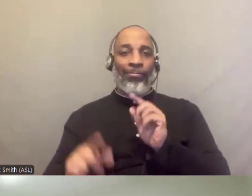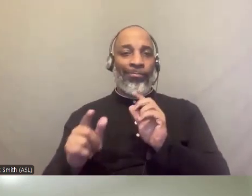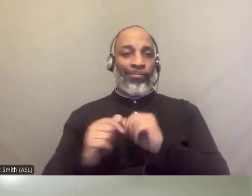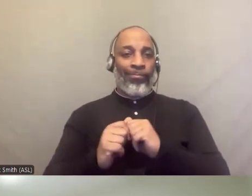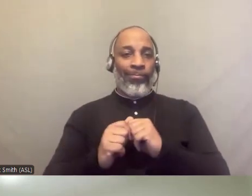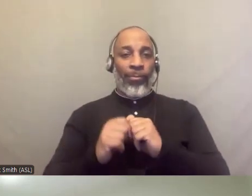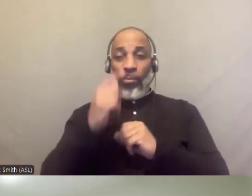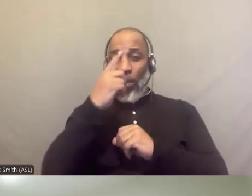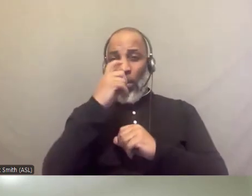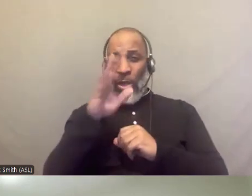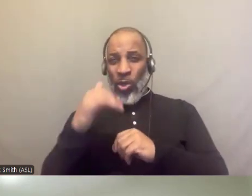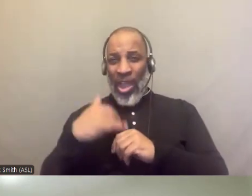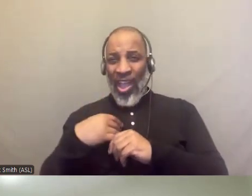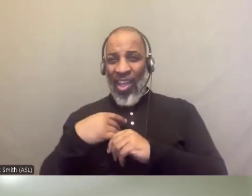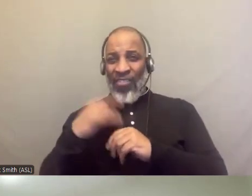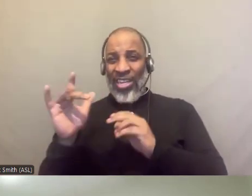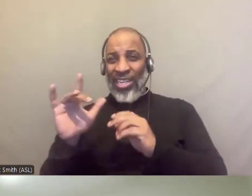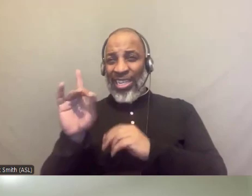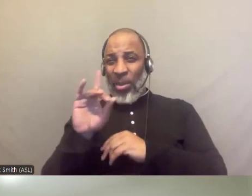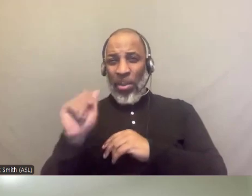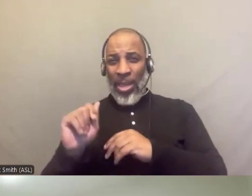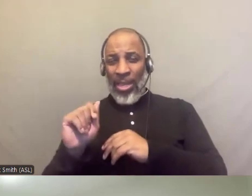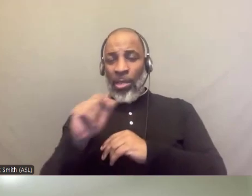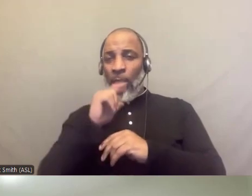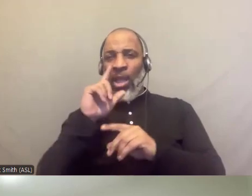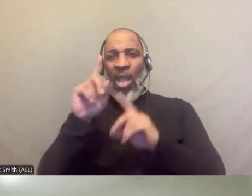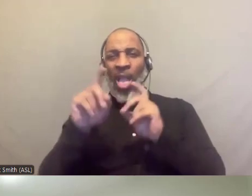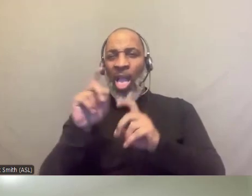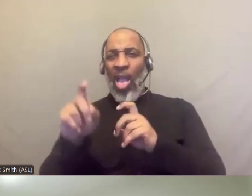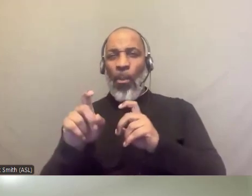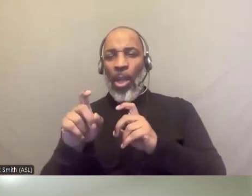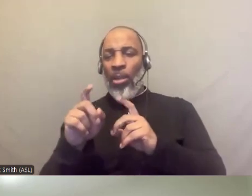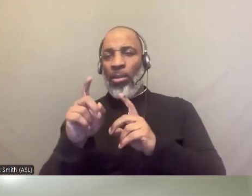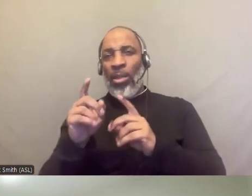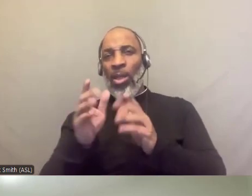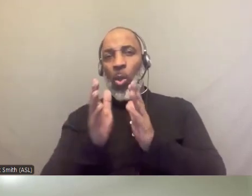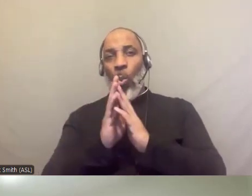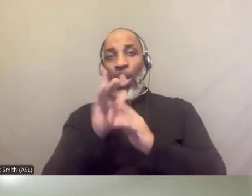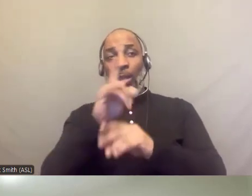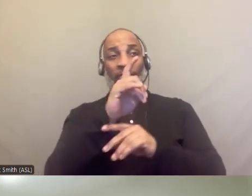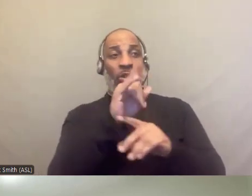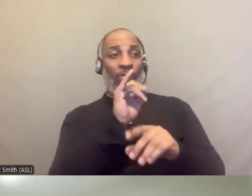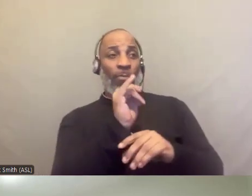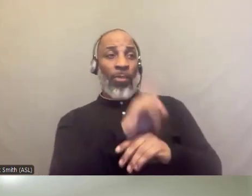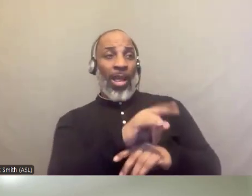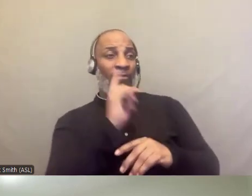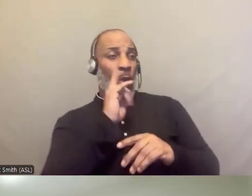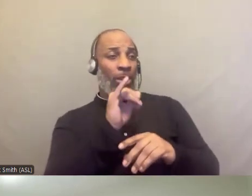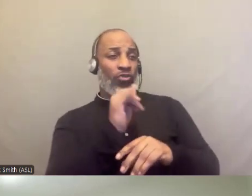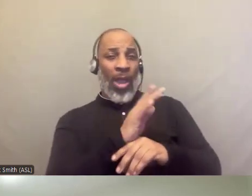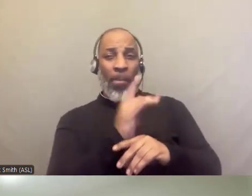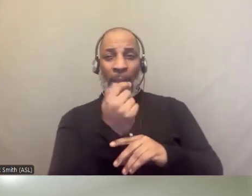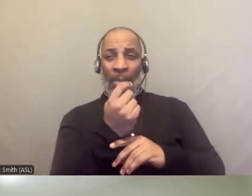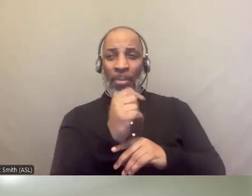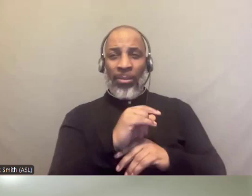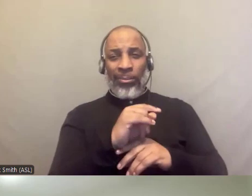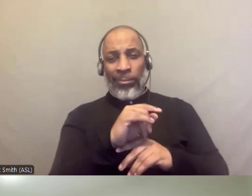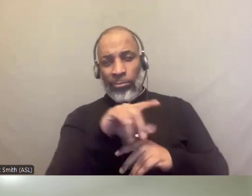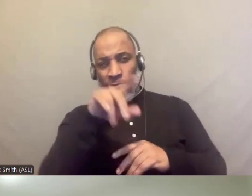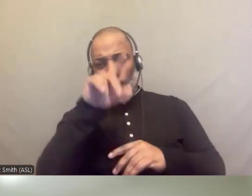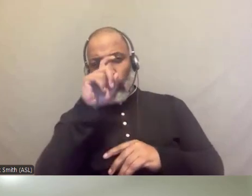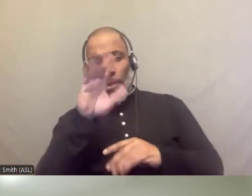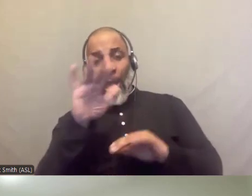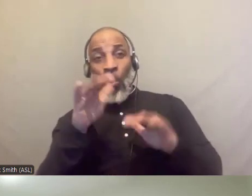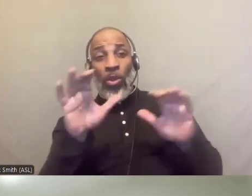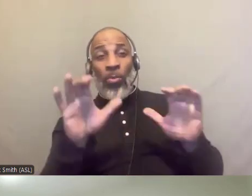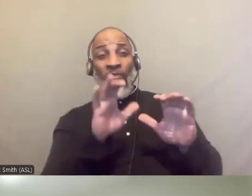just because you have a disability. But if you're applying for a job where it might be a little bit questionable about how you would